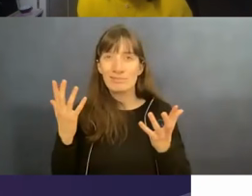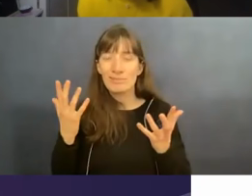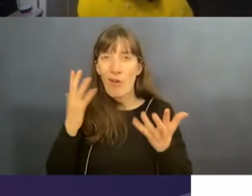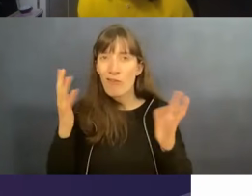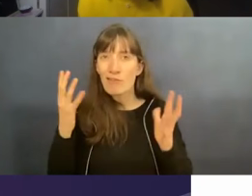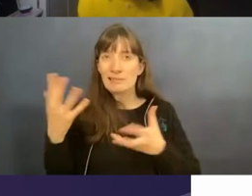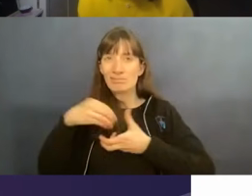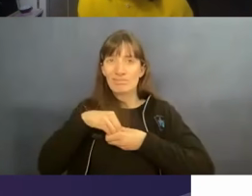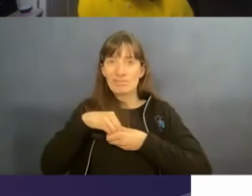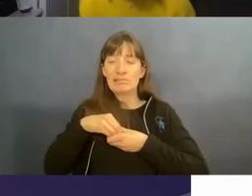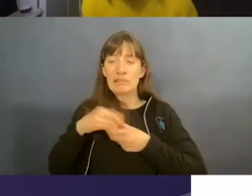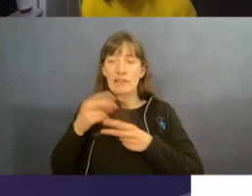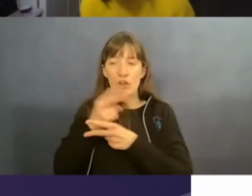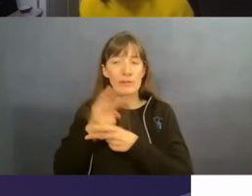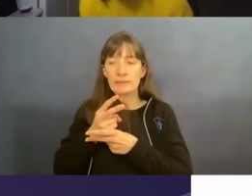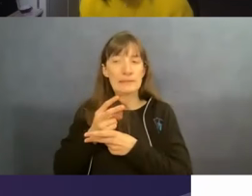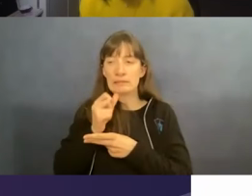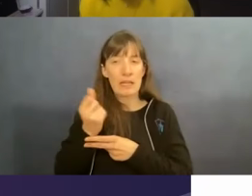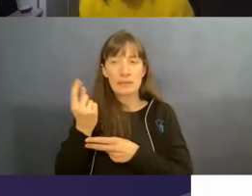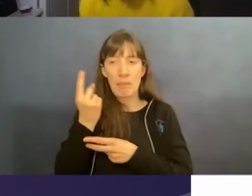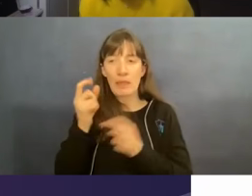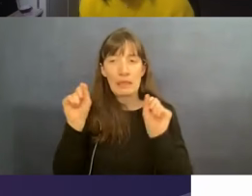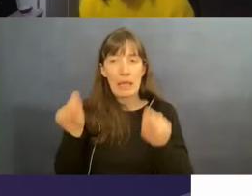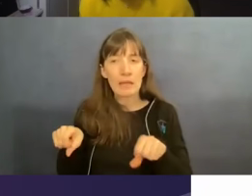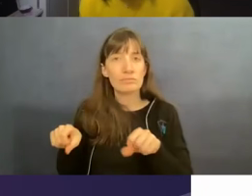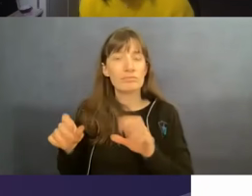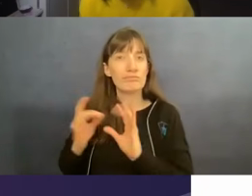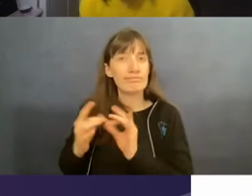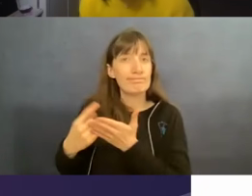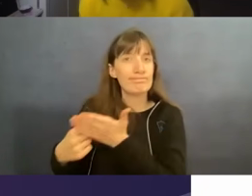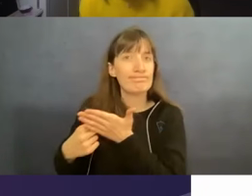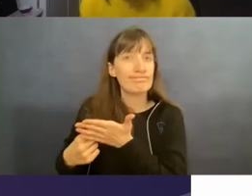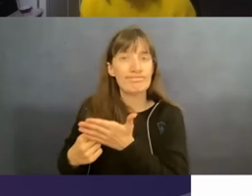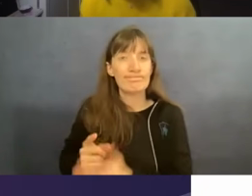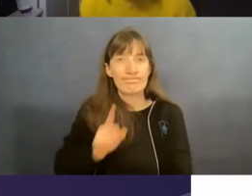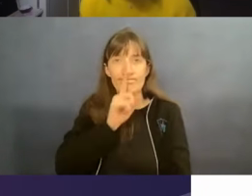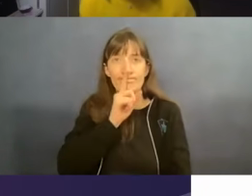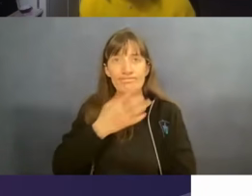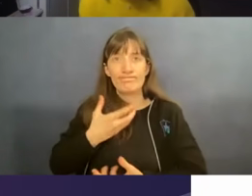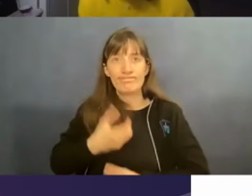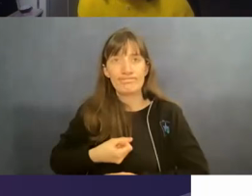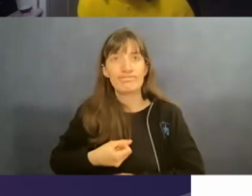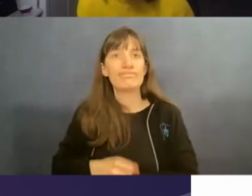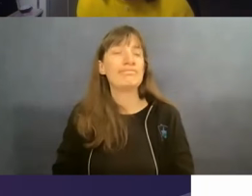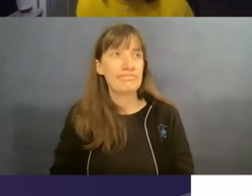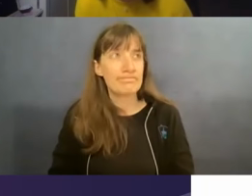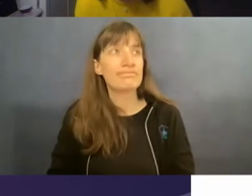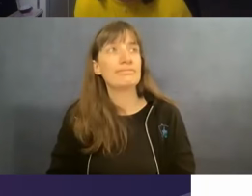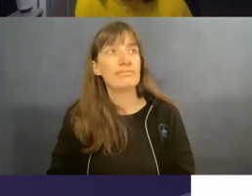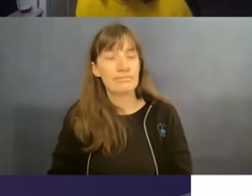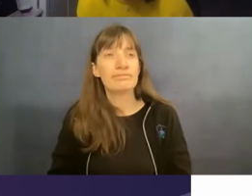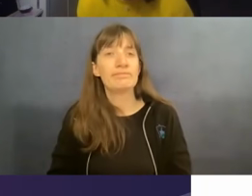figure that it's not something that would be okay for them to share. So they might